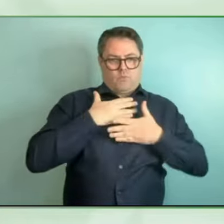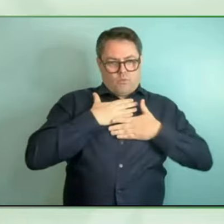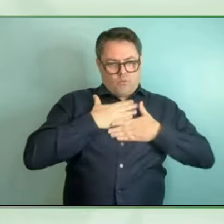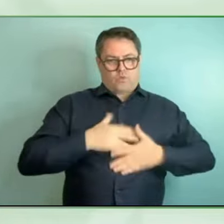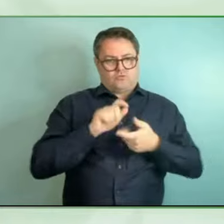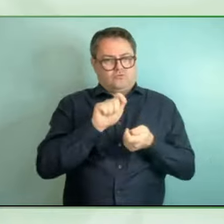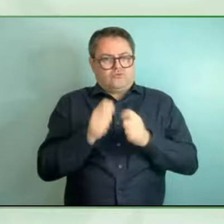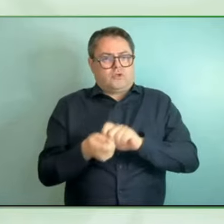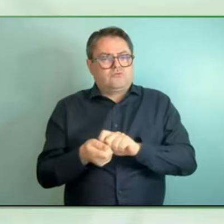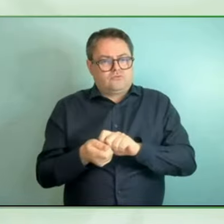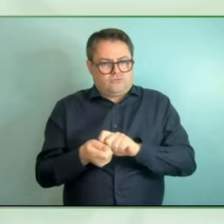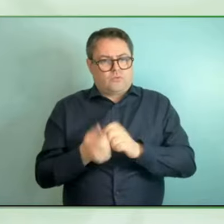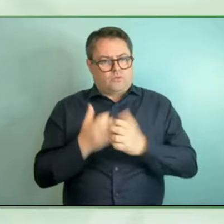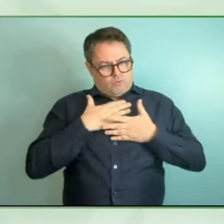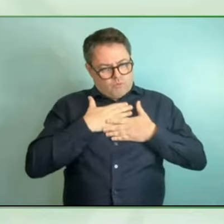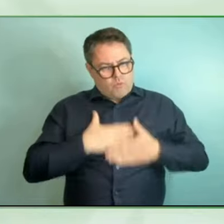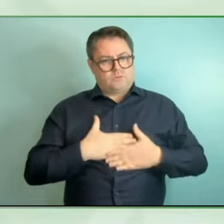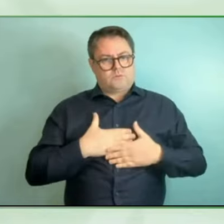of